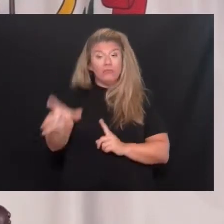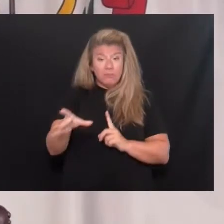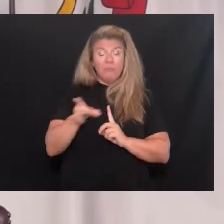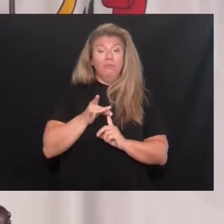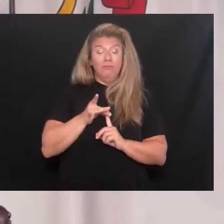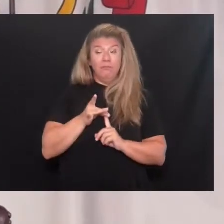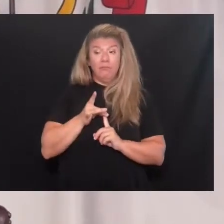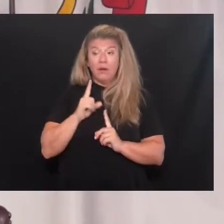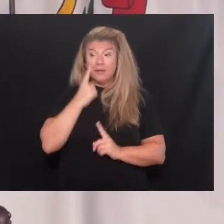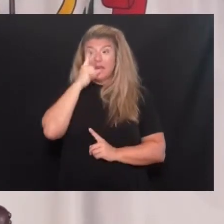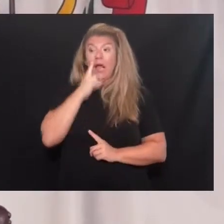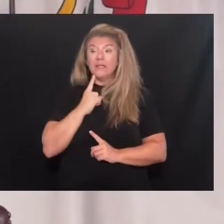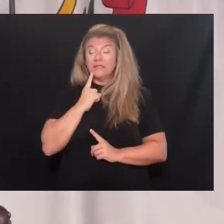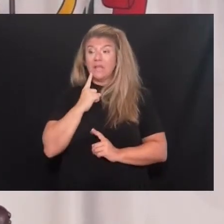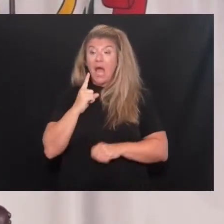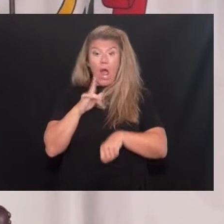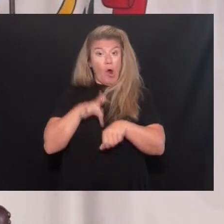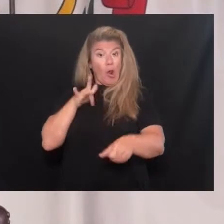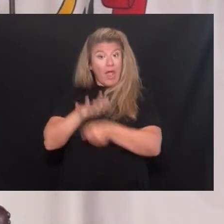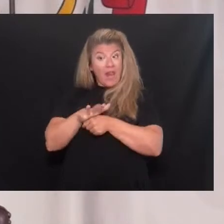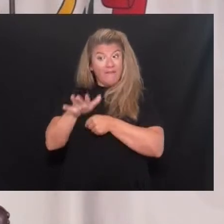the antibodies will save your life.